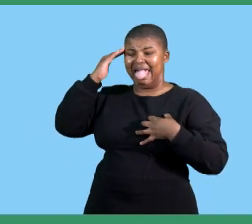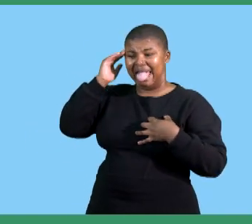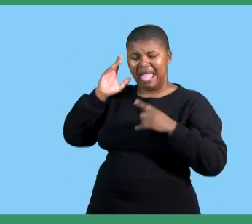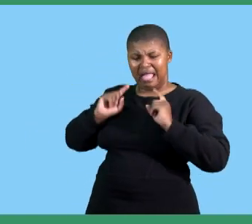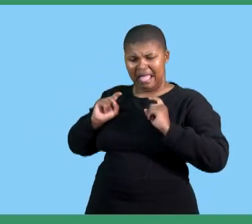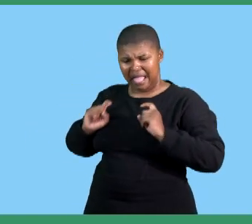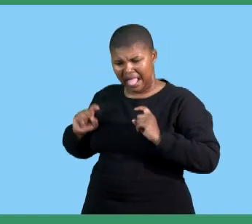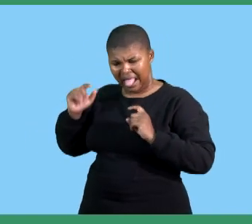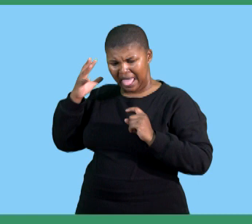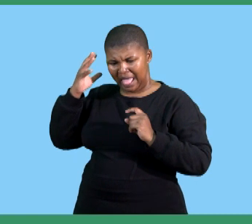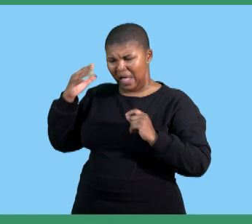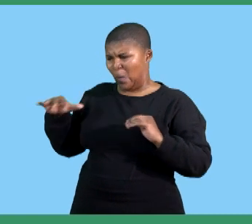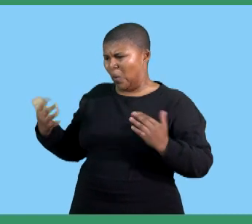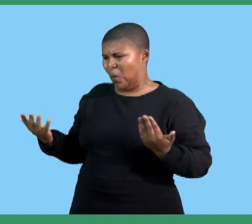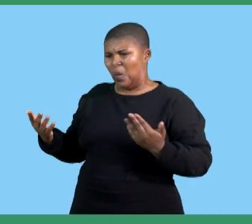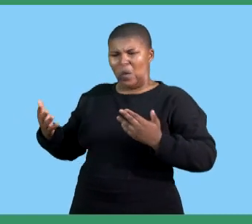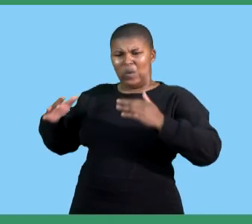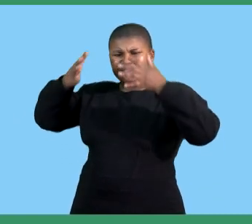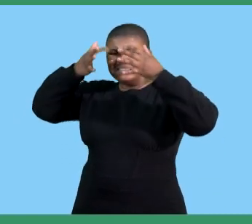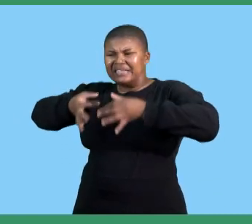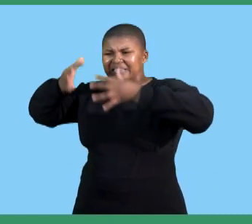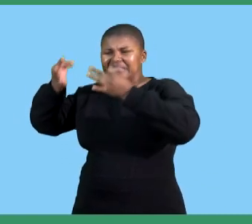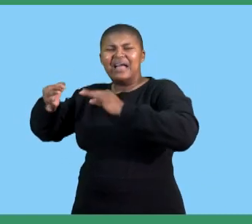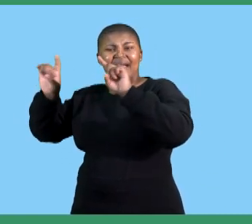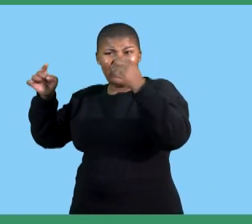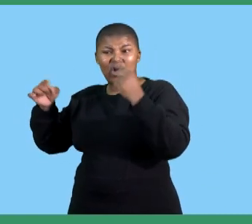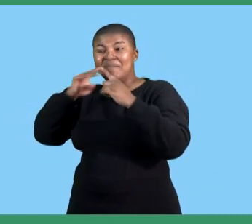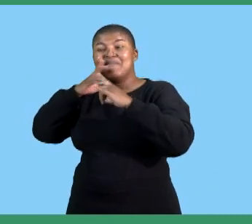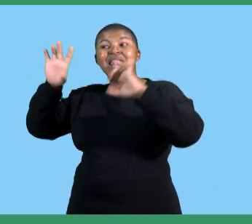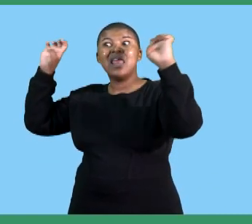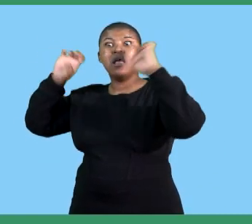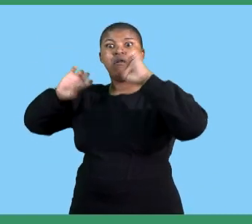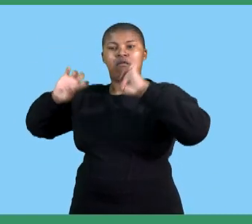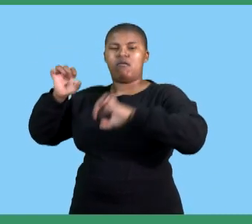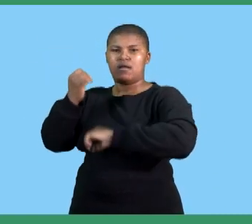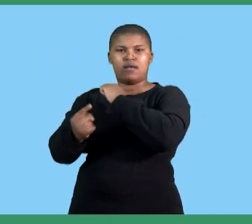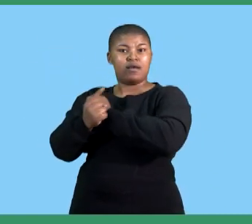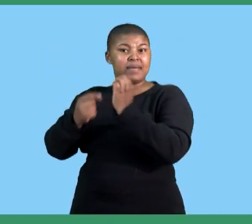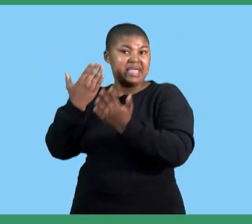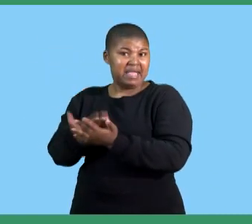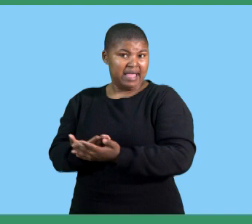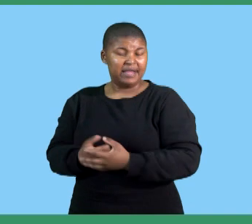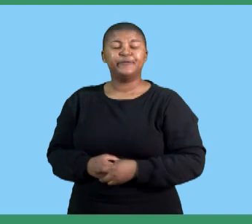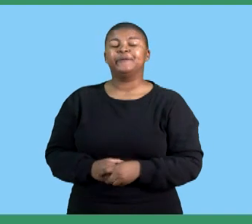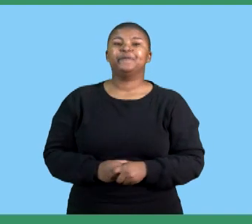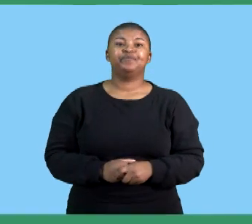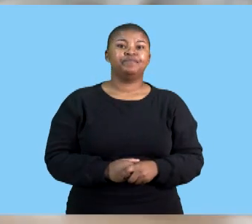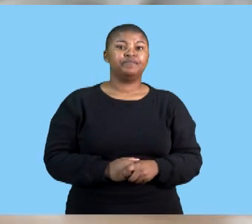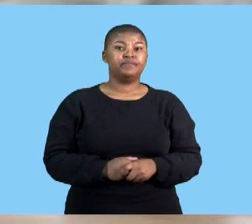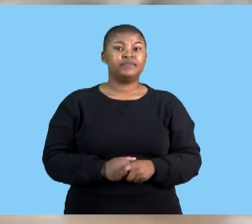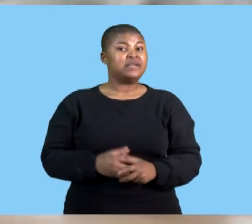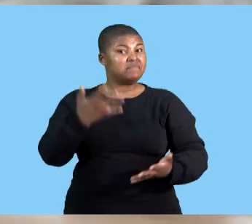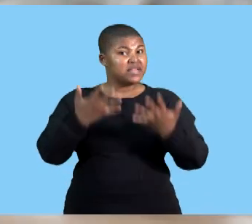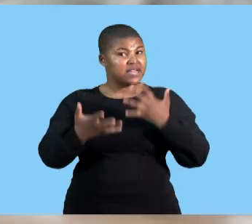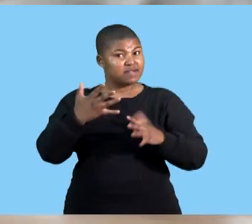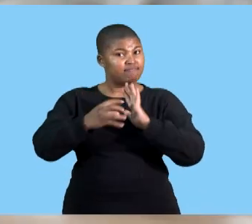to unforeseen emergencies. So imagine a situation where I am very stressed. It